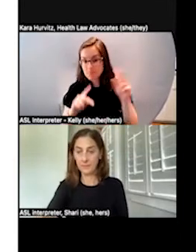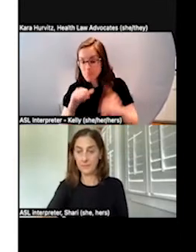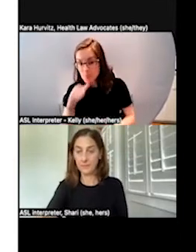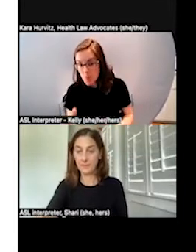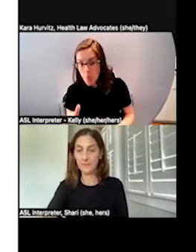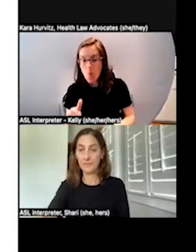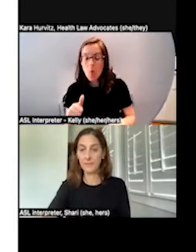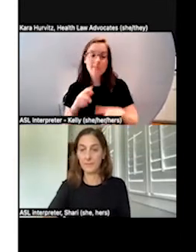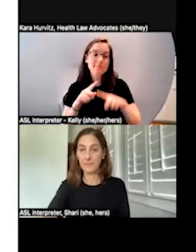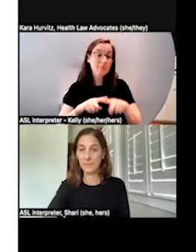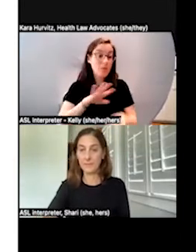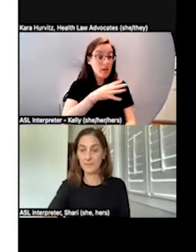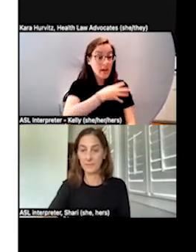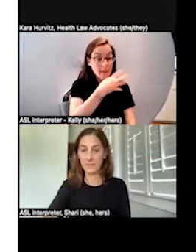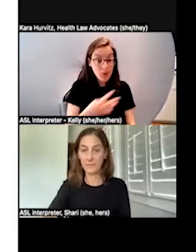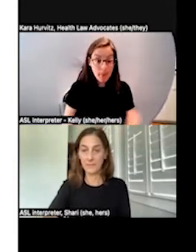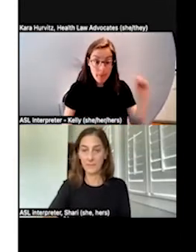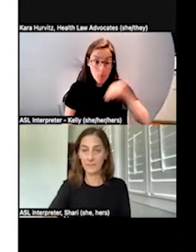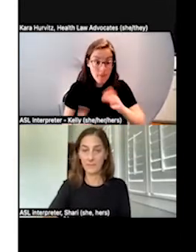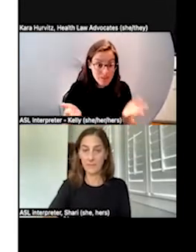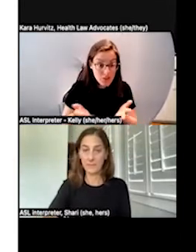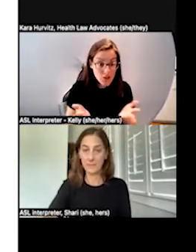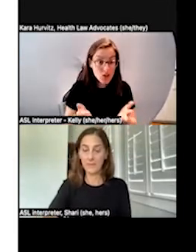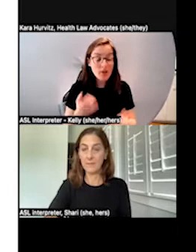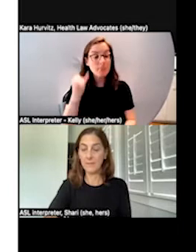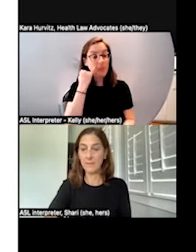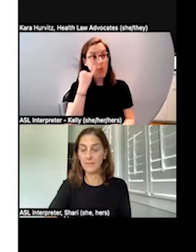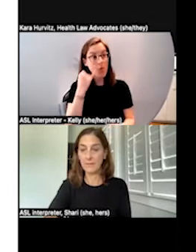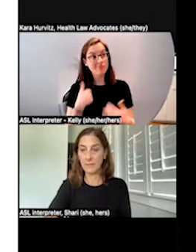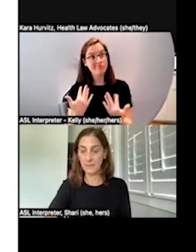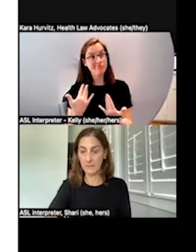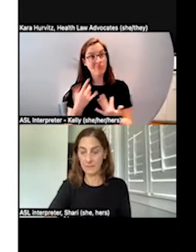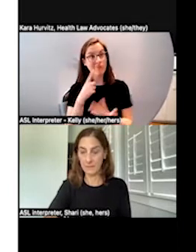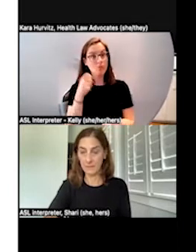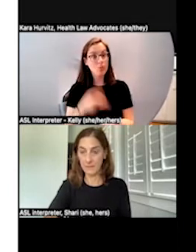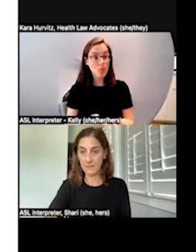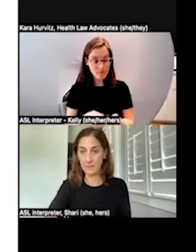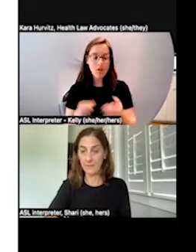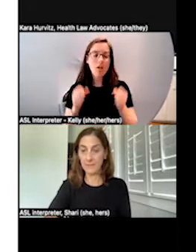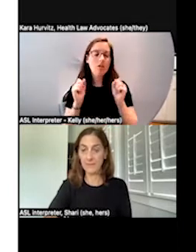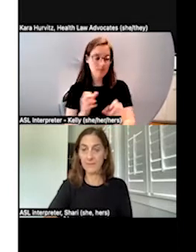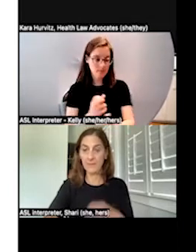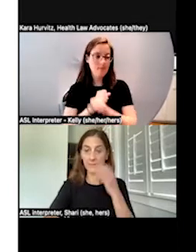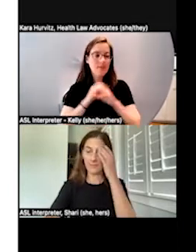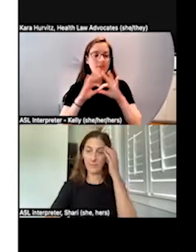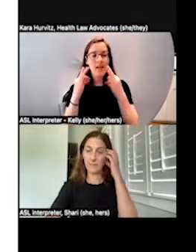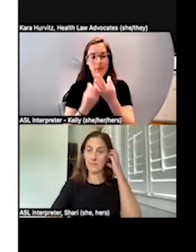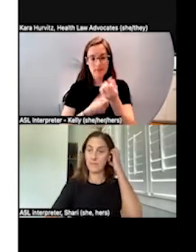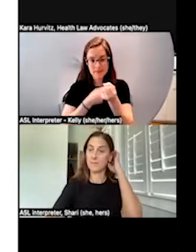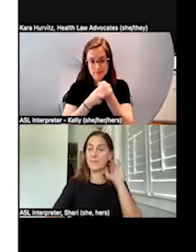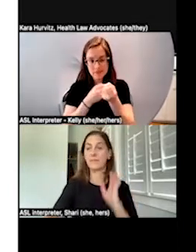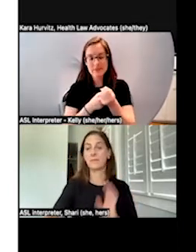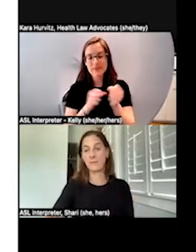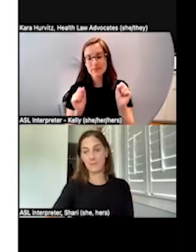immigration status. If you have like a pending immigration status, you could qualify for family assistance.